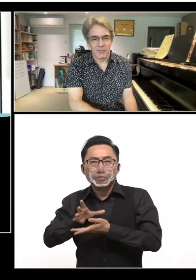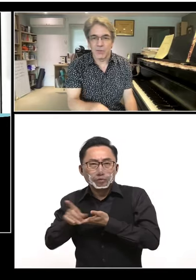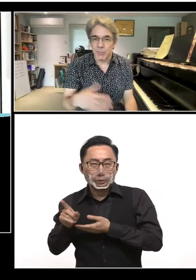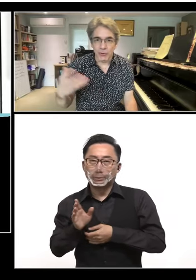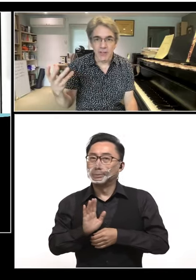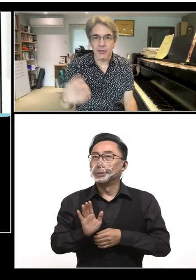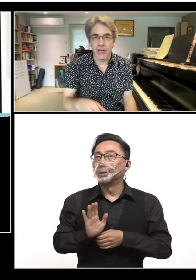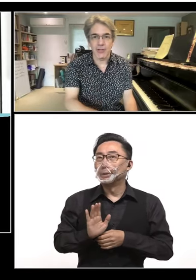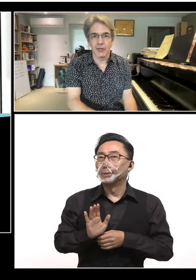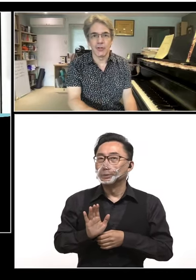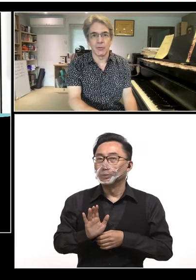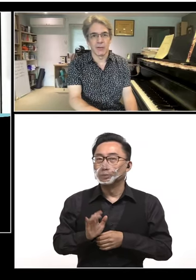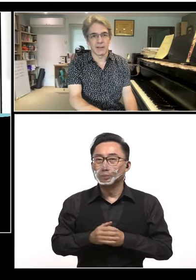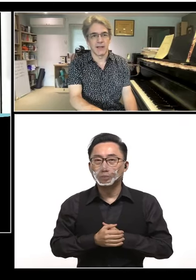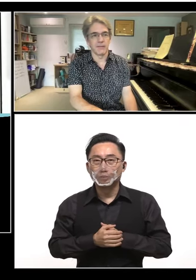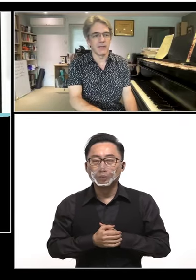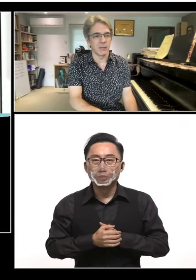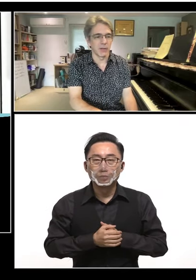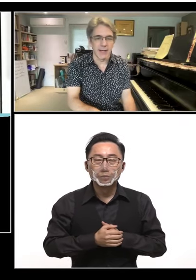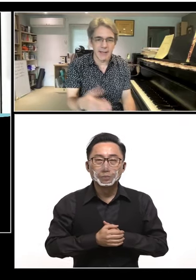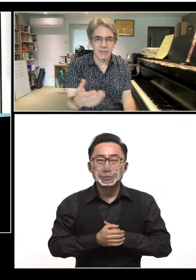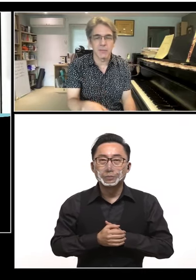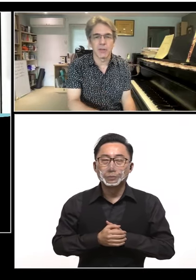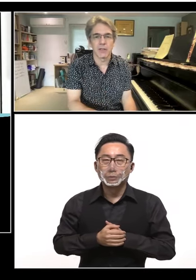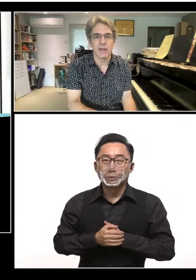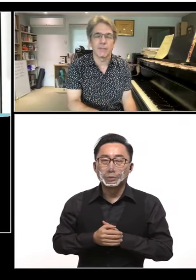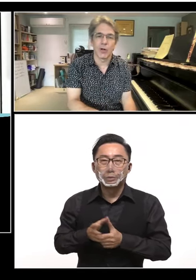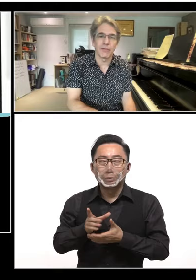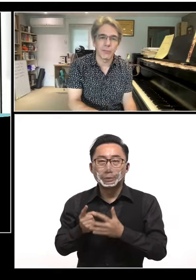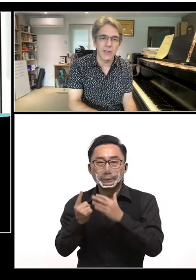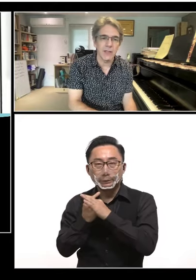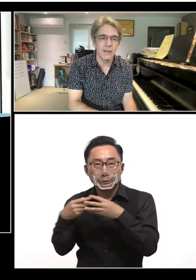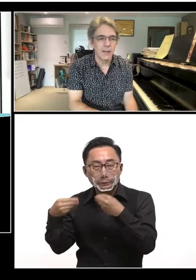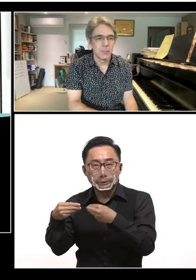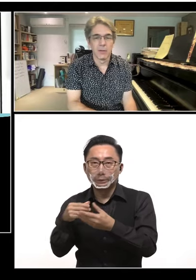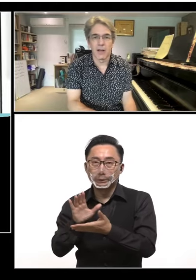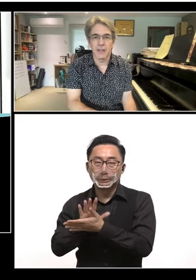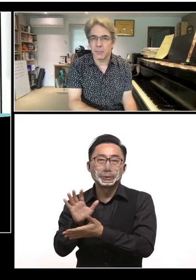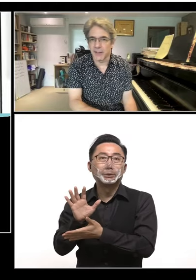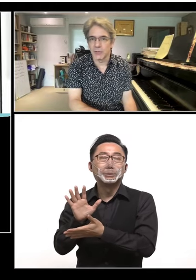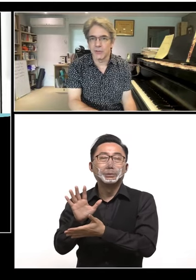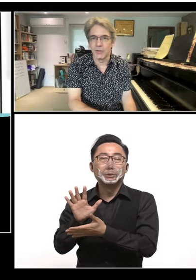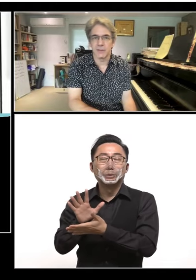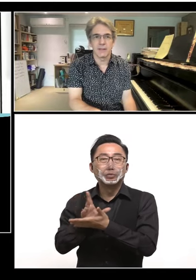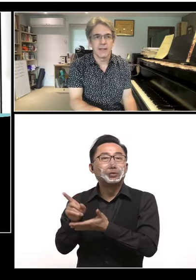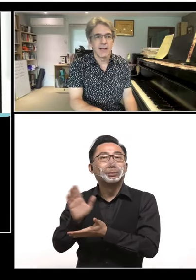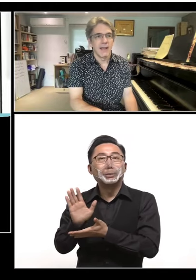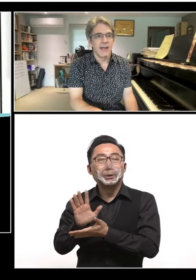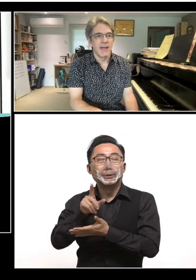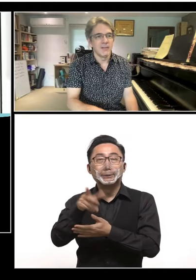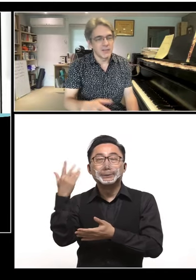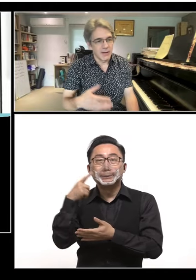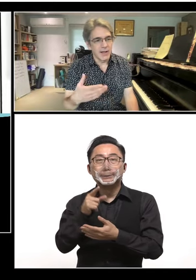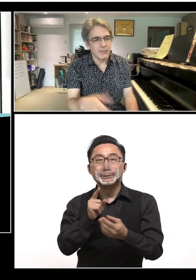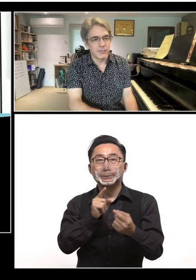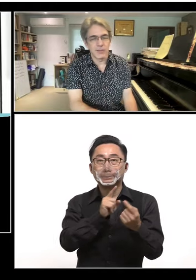in special education or that kind of thing, but I have experience. I've taught 3 blind piano students,